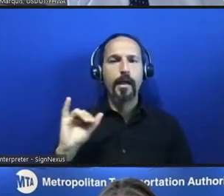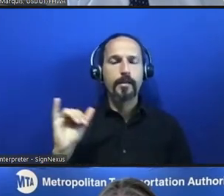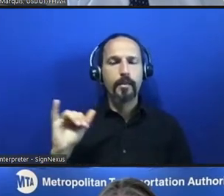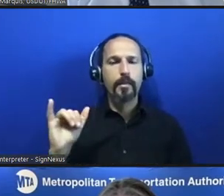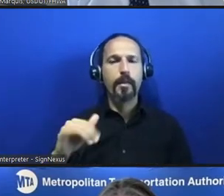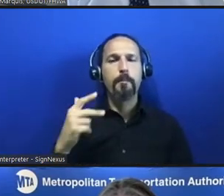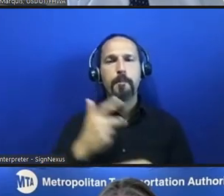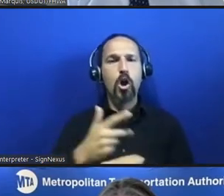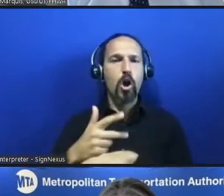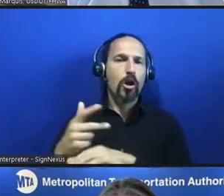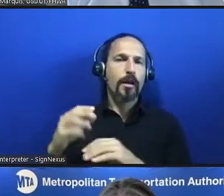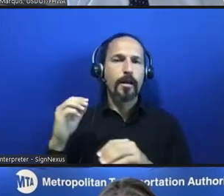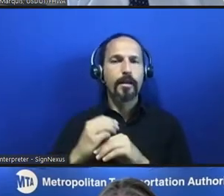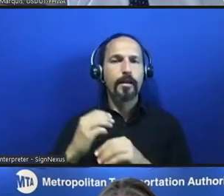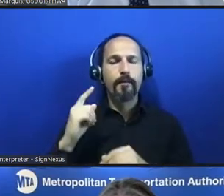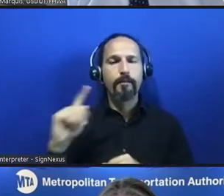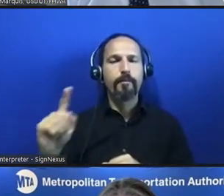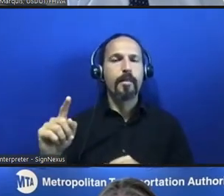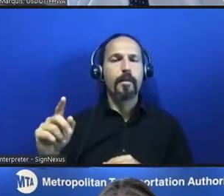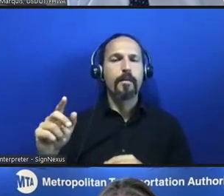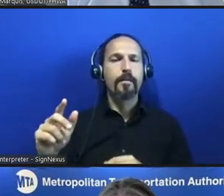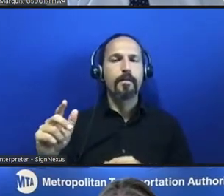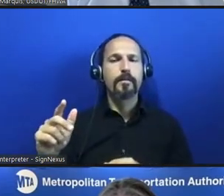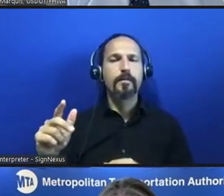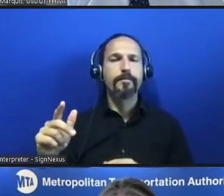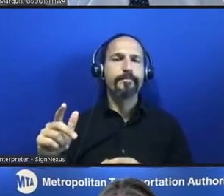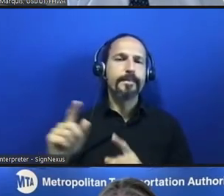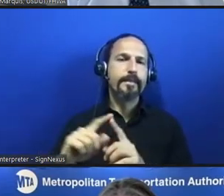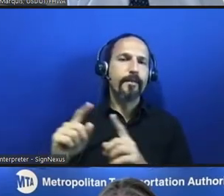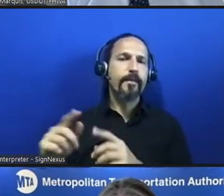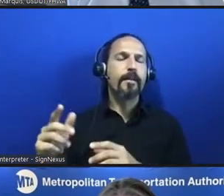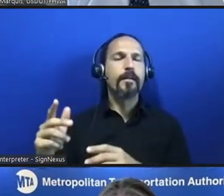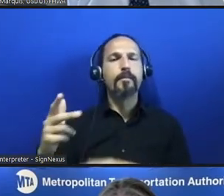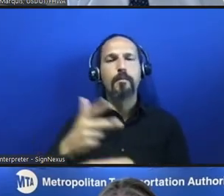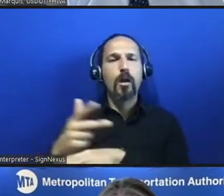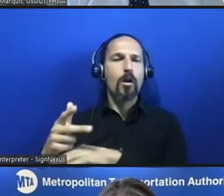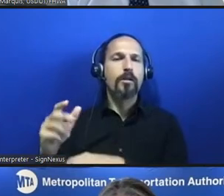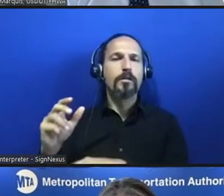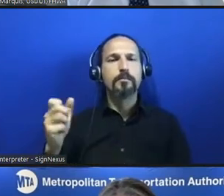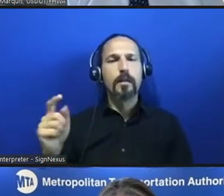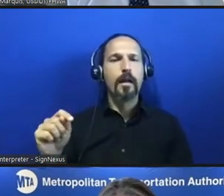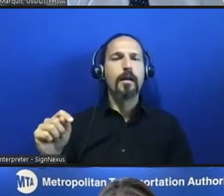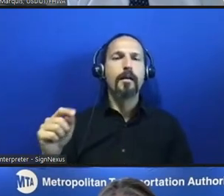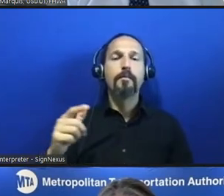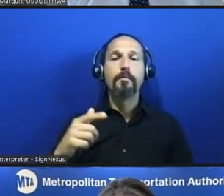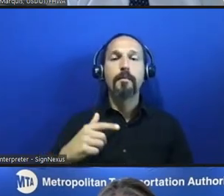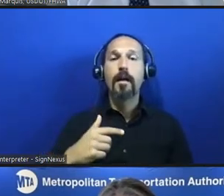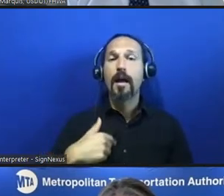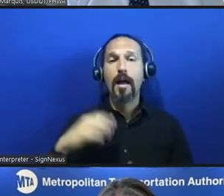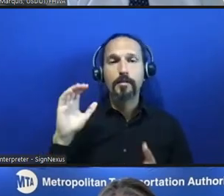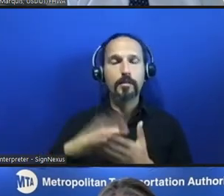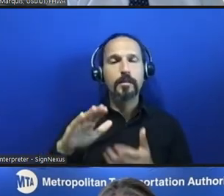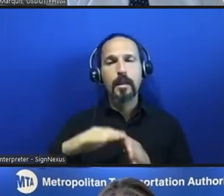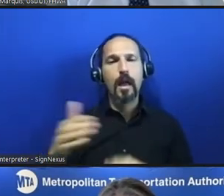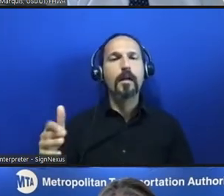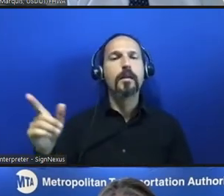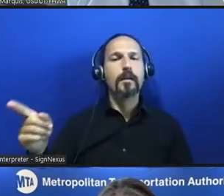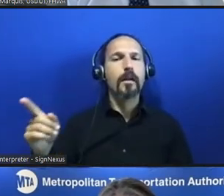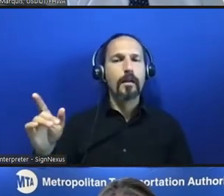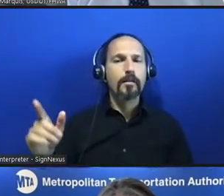in in parking facilities I am a widow my husband passed away he spent over